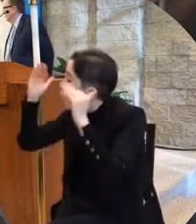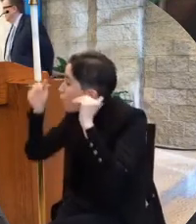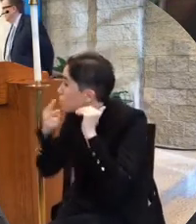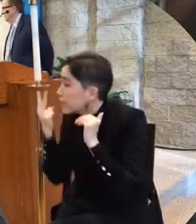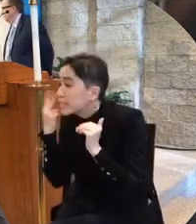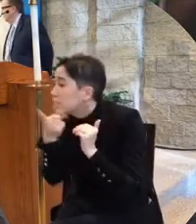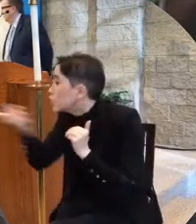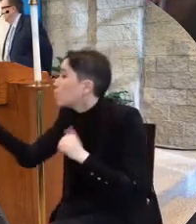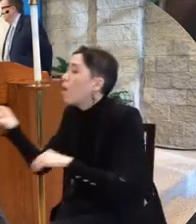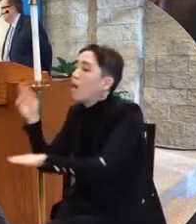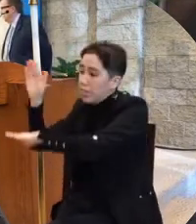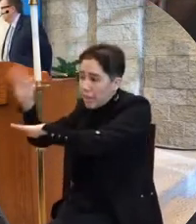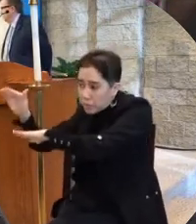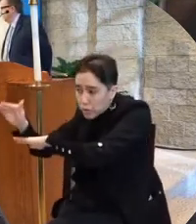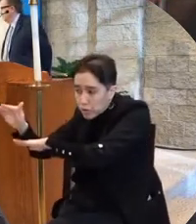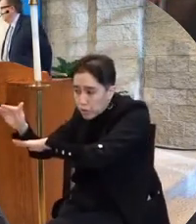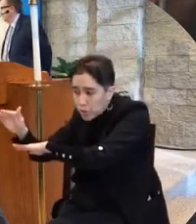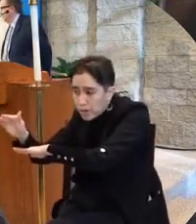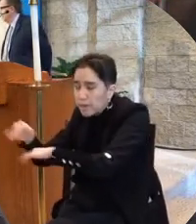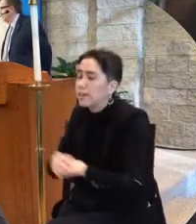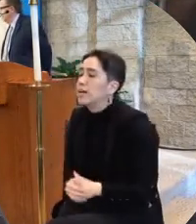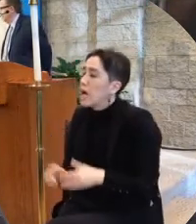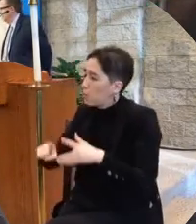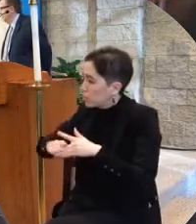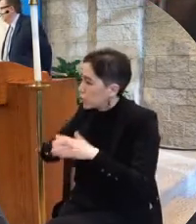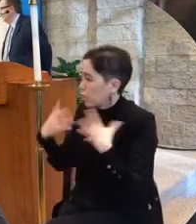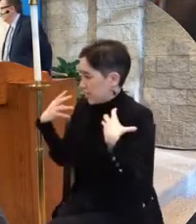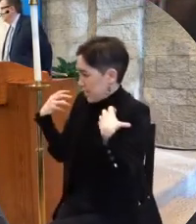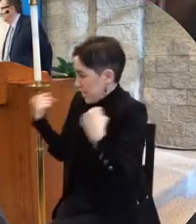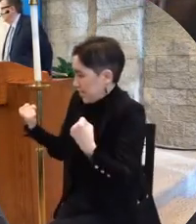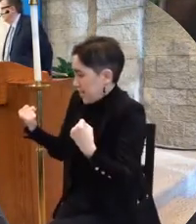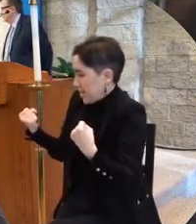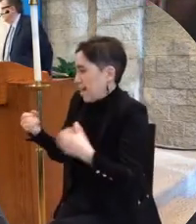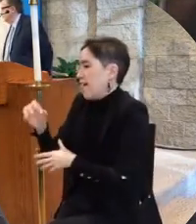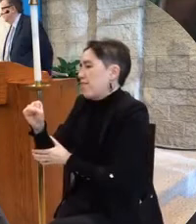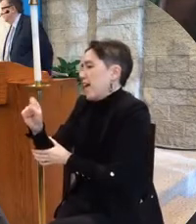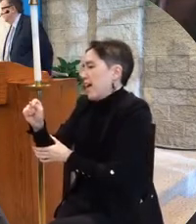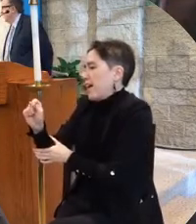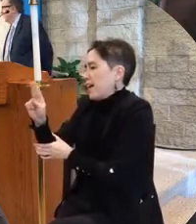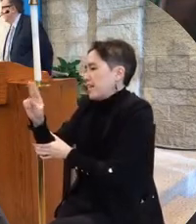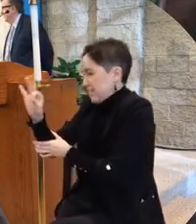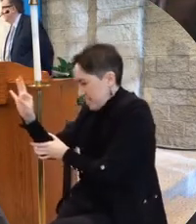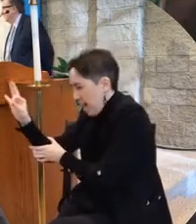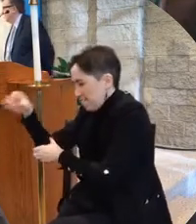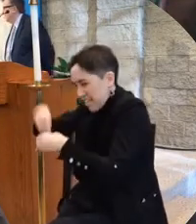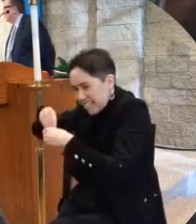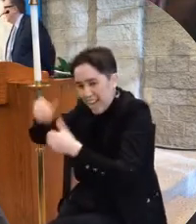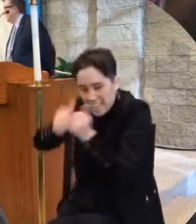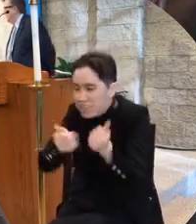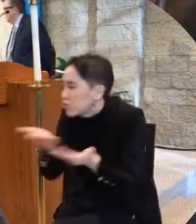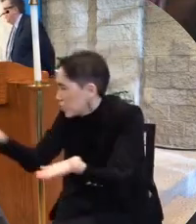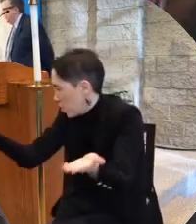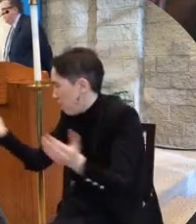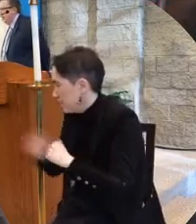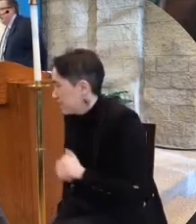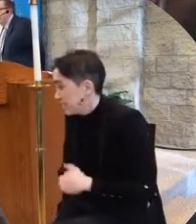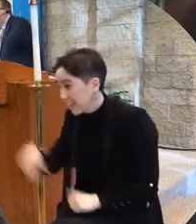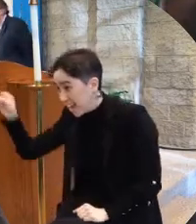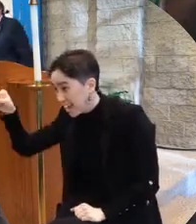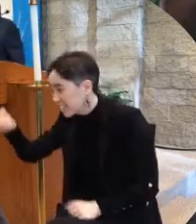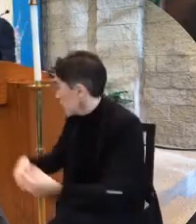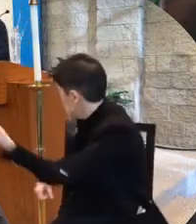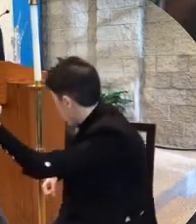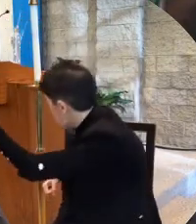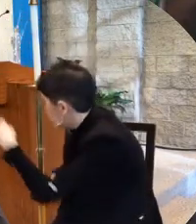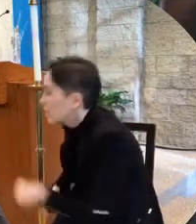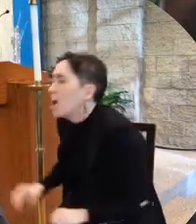with healing that stuff so that we can be here. Yes? Yes. Thank you. And a